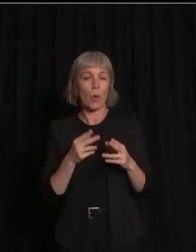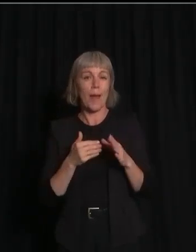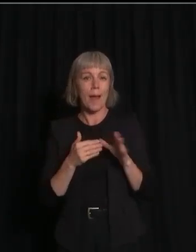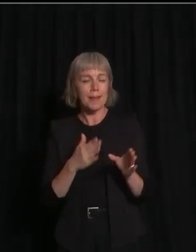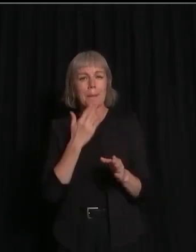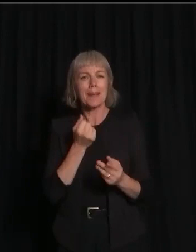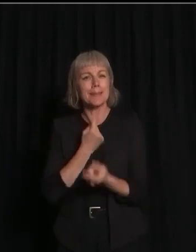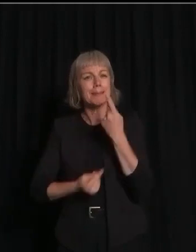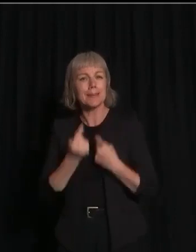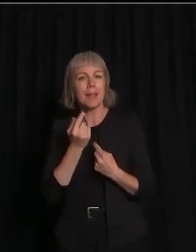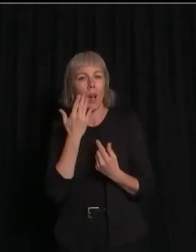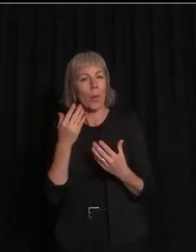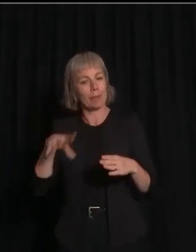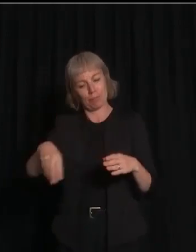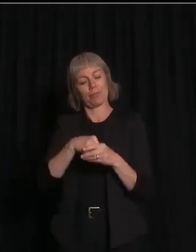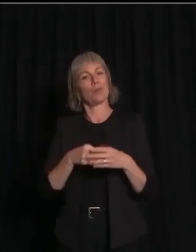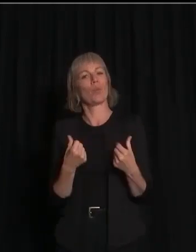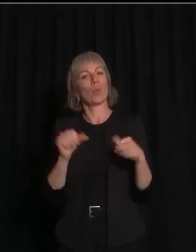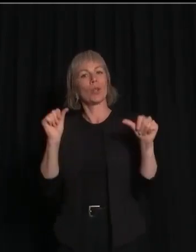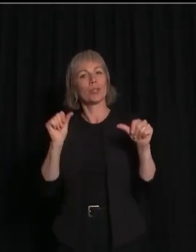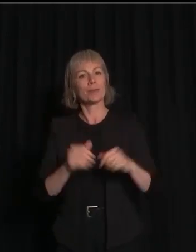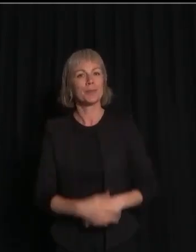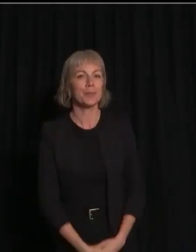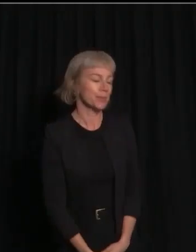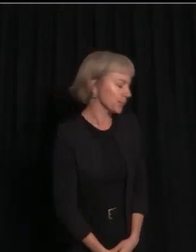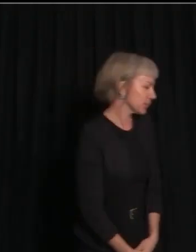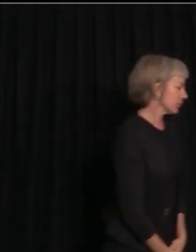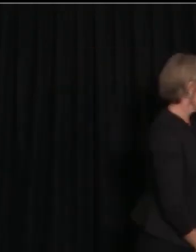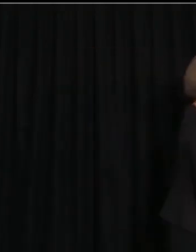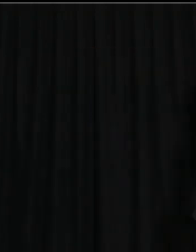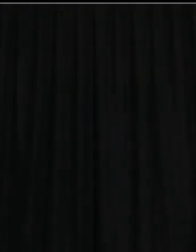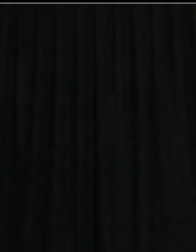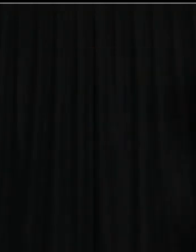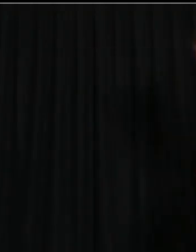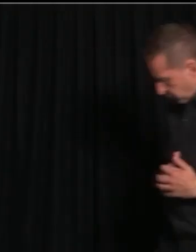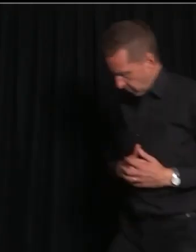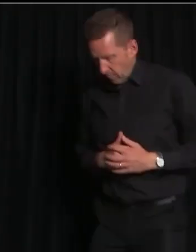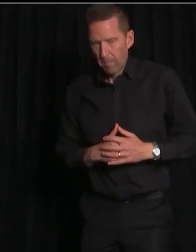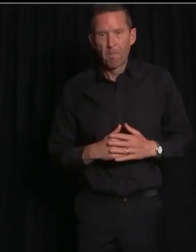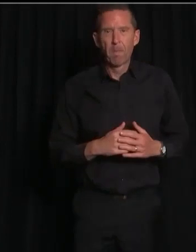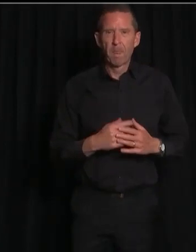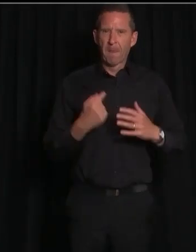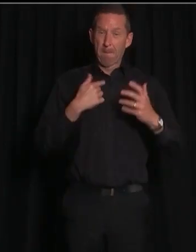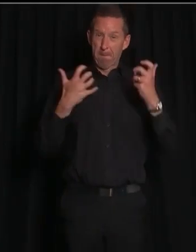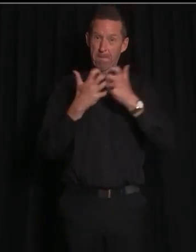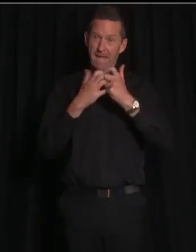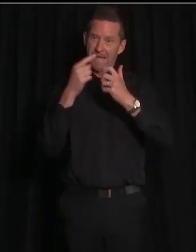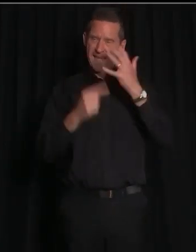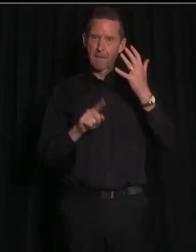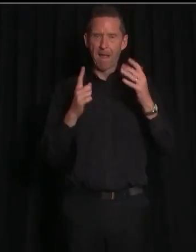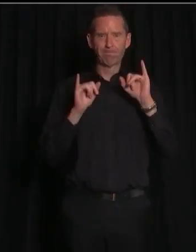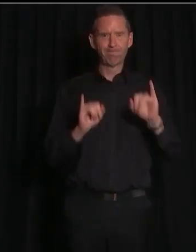share one moment like that. I have a lot Akii. of moments, but we're running out of time.